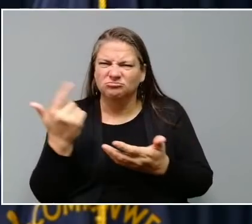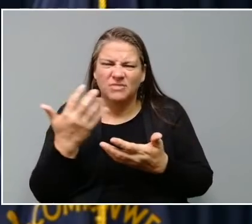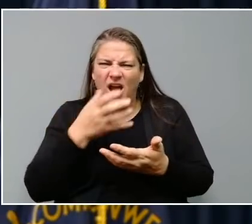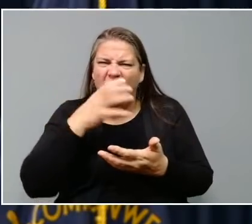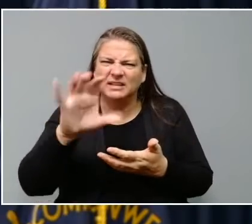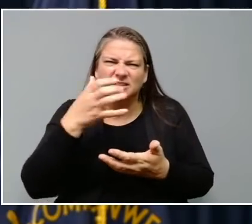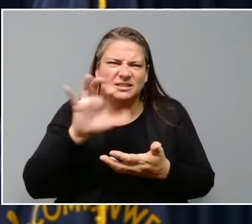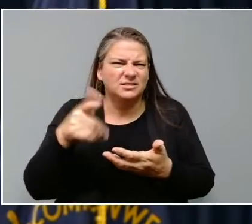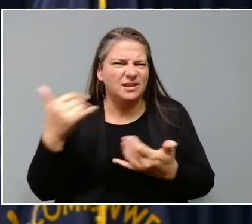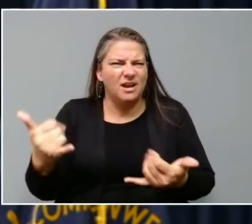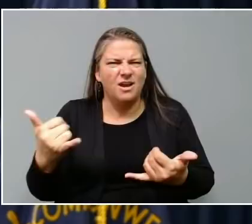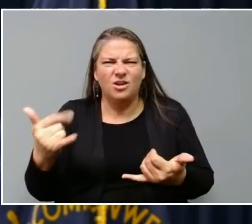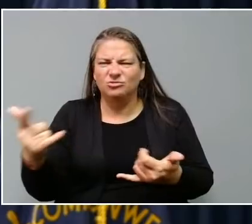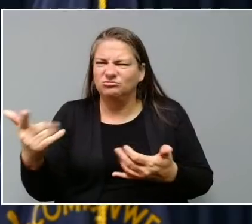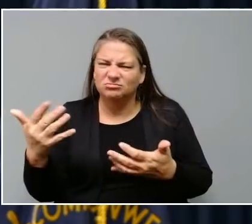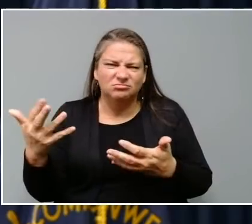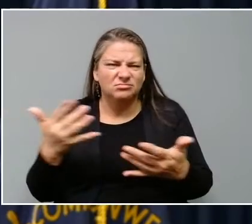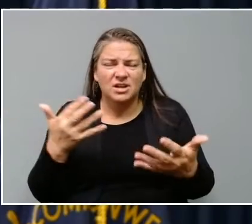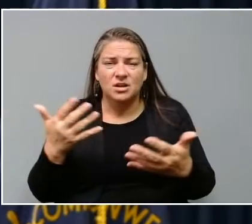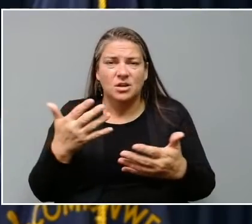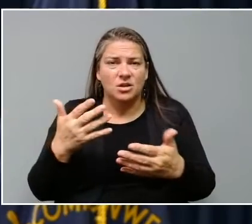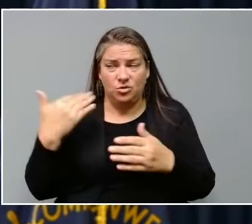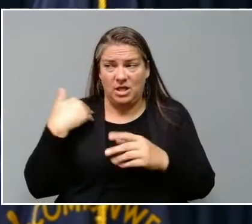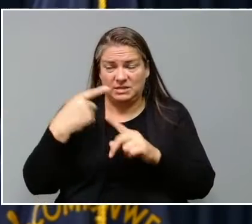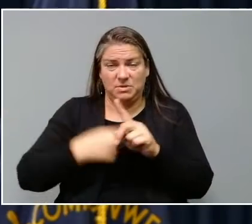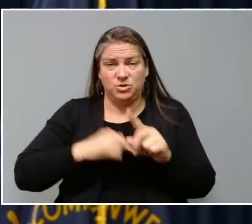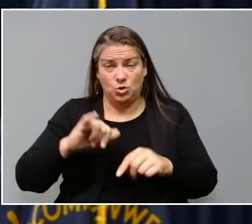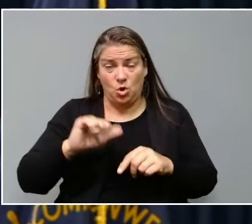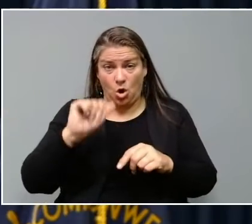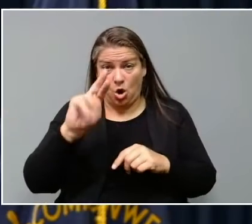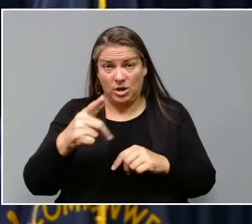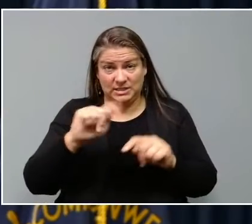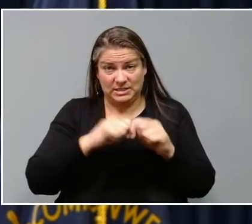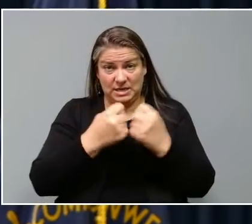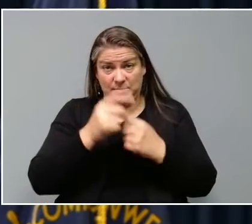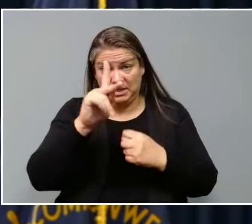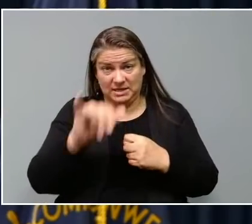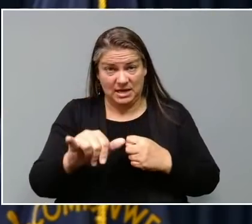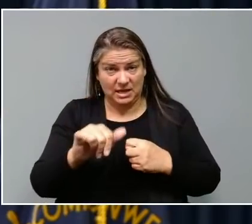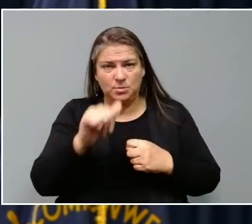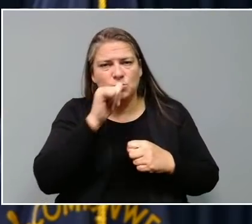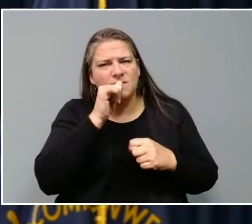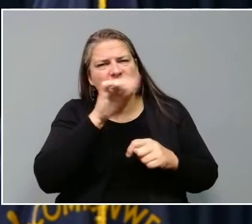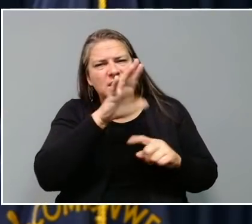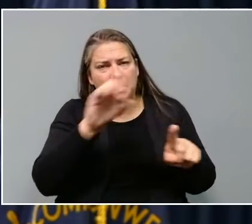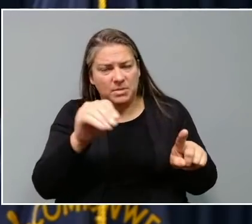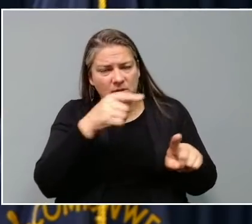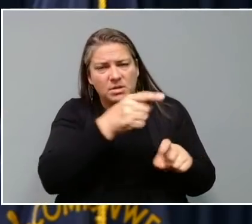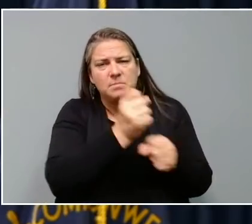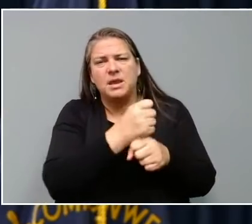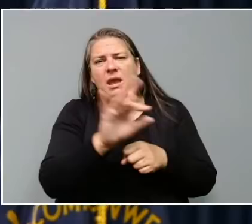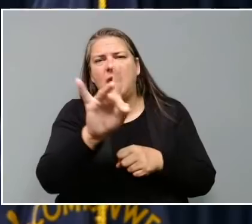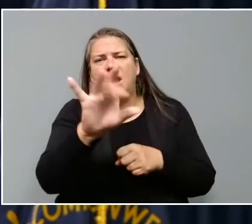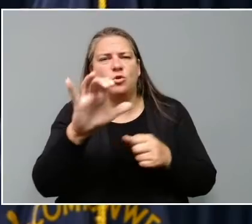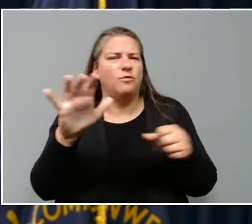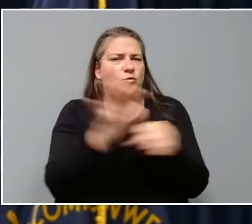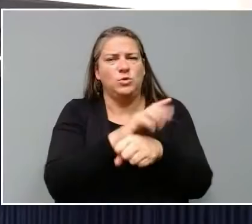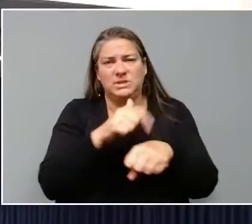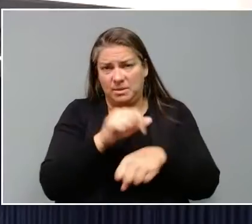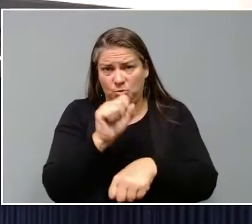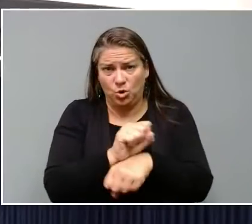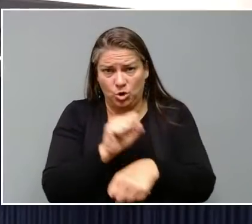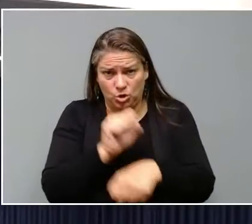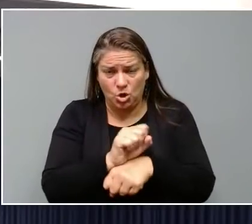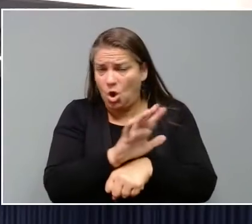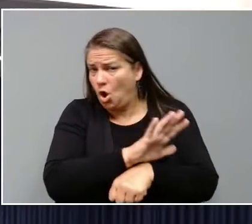continued throughout last month. In August, Team Kentucky and private sector companies announced plans to create nearly 800 full-time jobs across